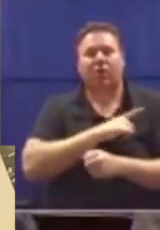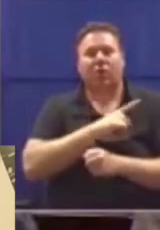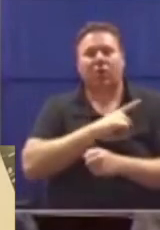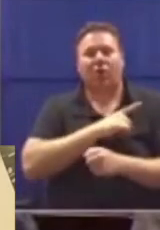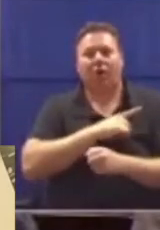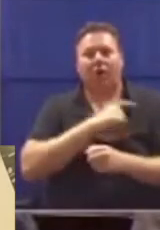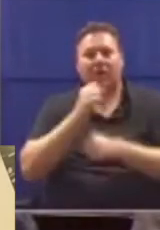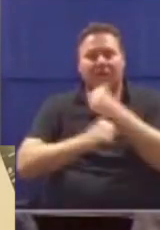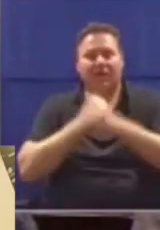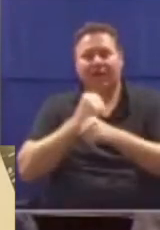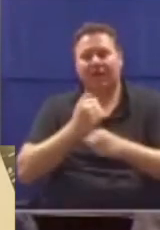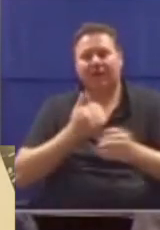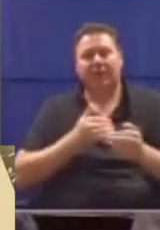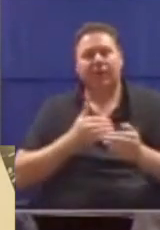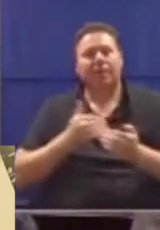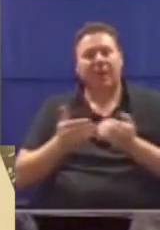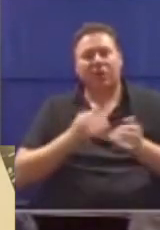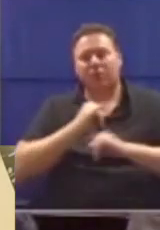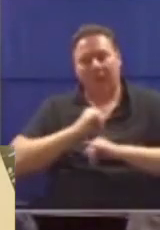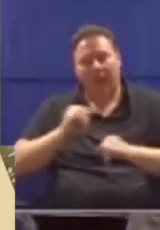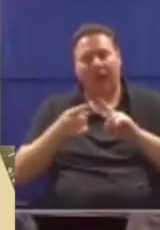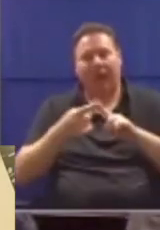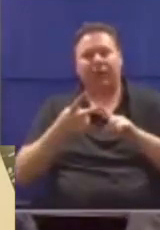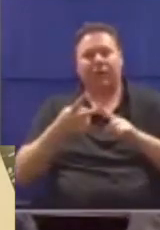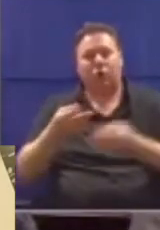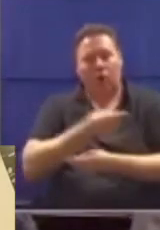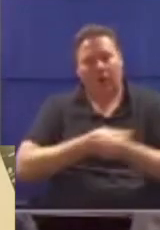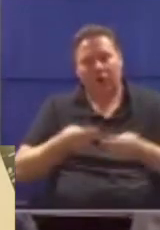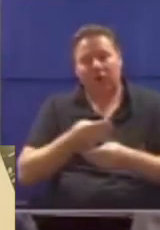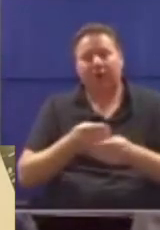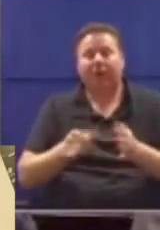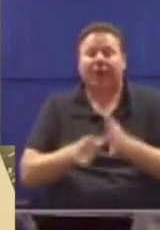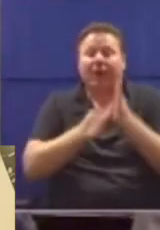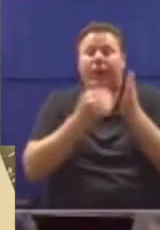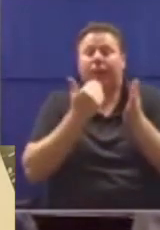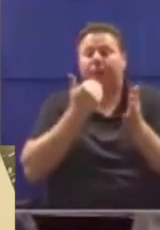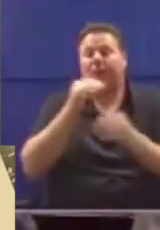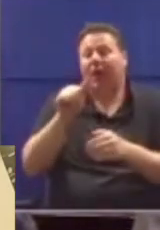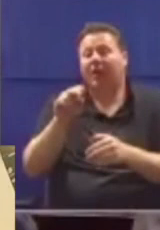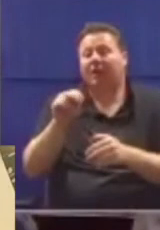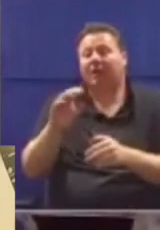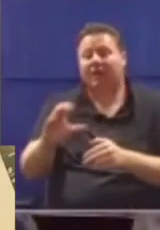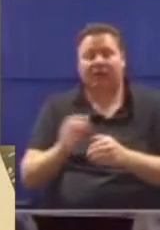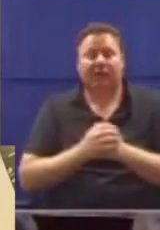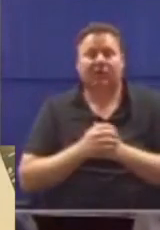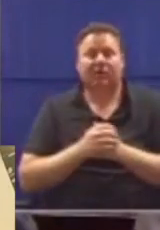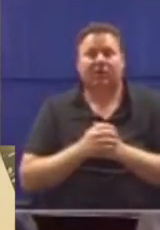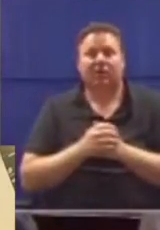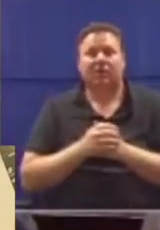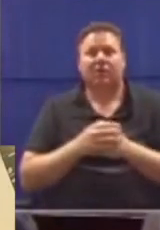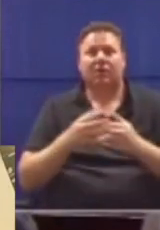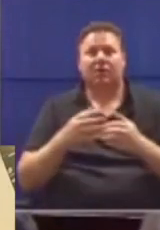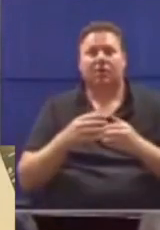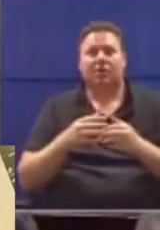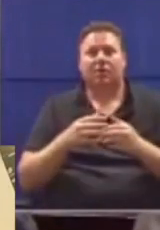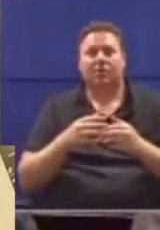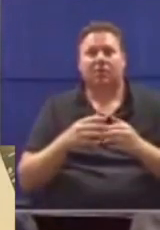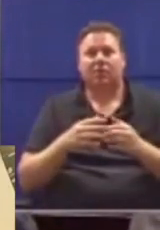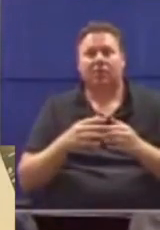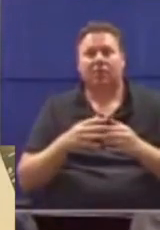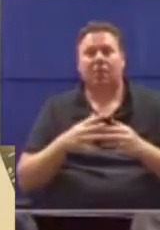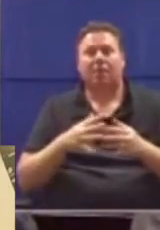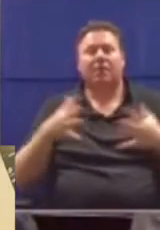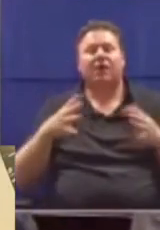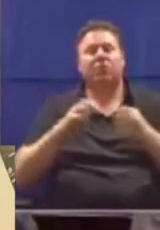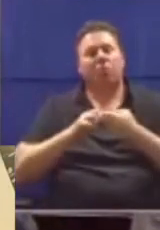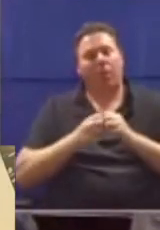of mismanagement and corruption, mainly by the ANC. The greatest tragedy, Deputy